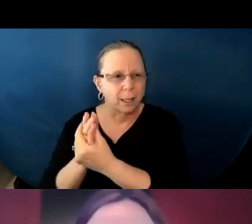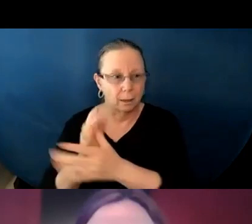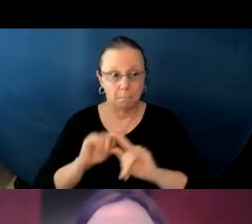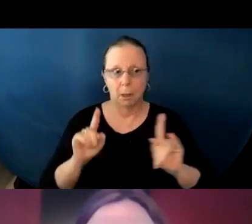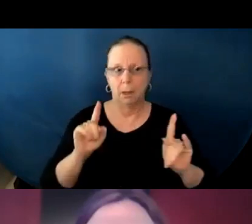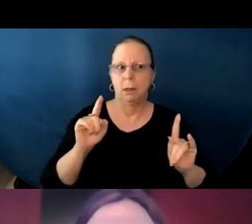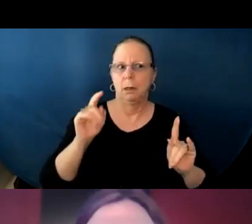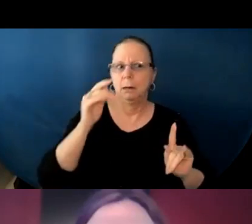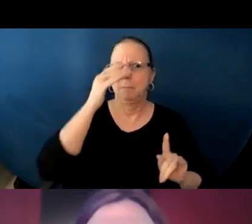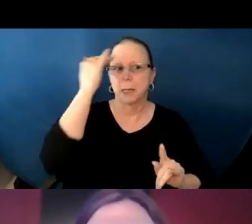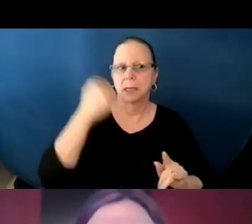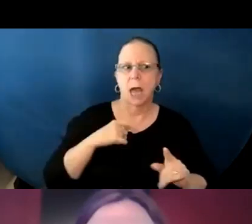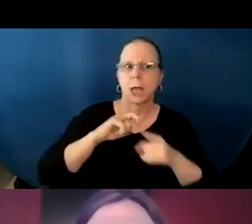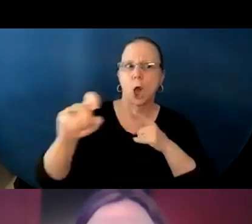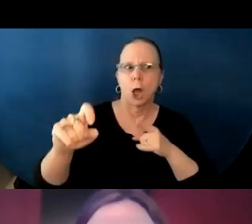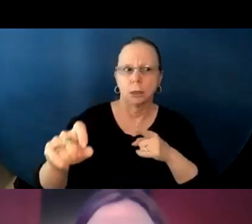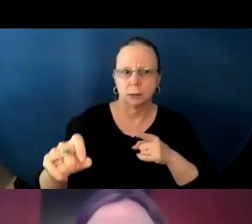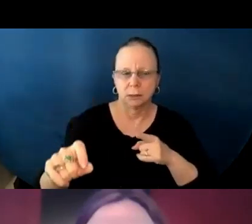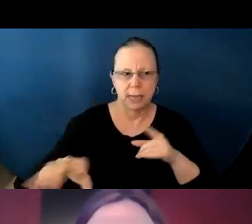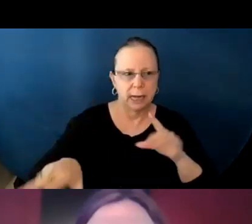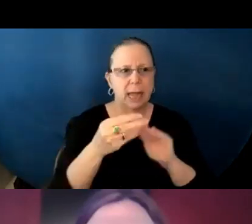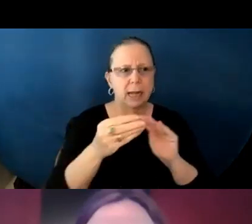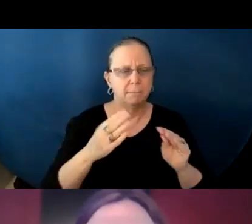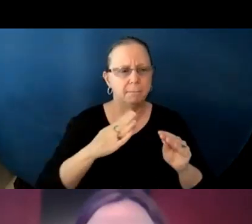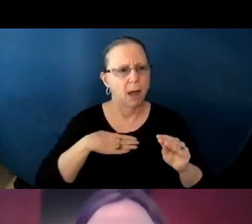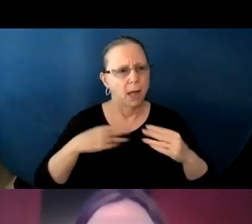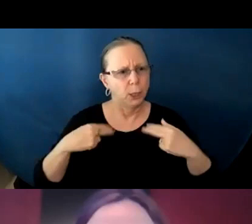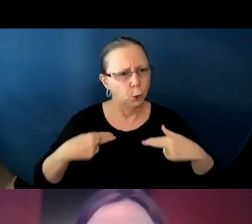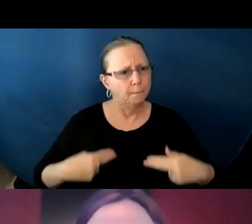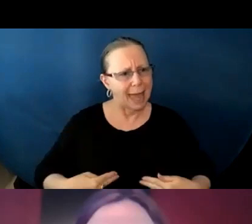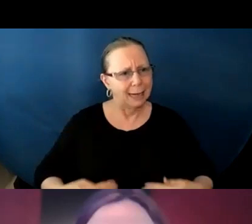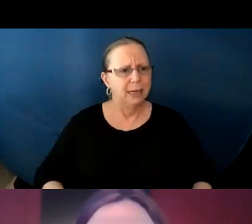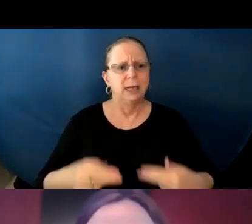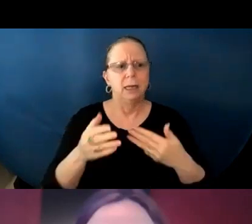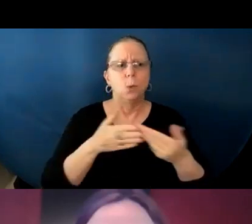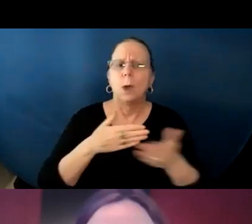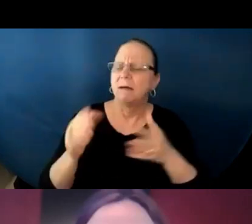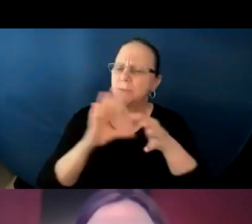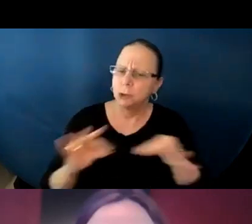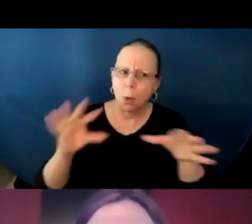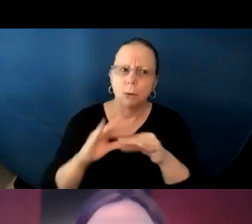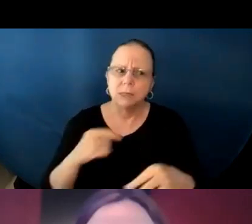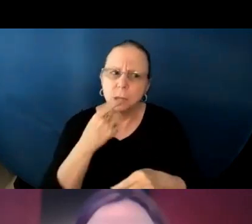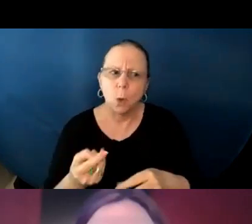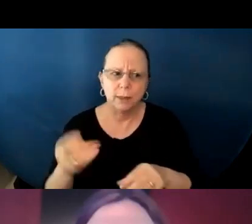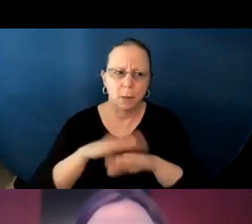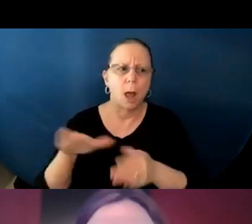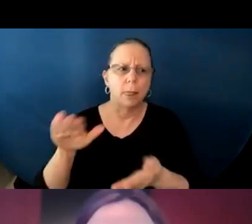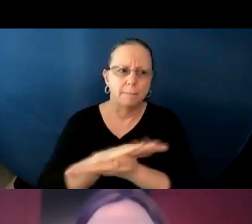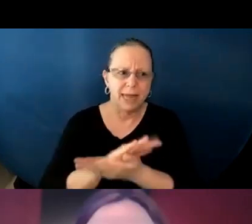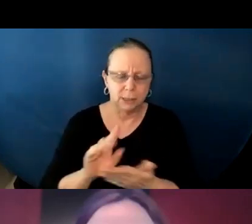I called, because I interjected my humanity into whatever story was being told to them on the page, he pulled